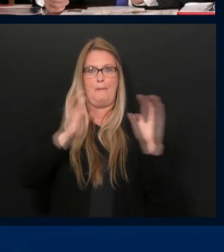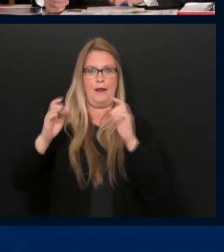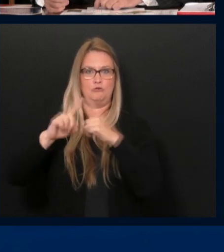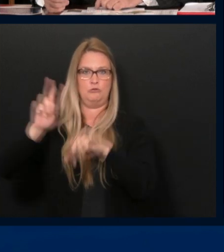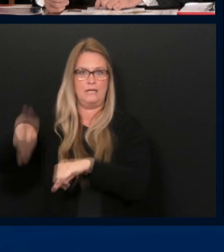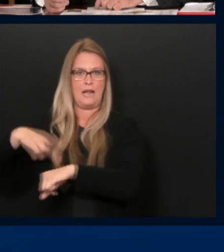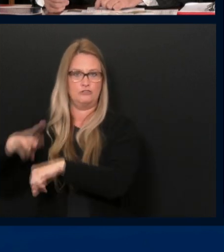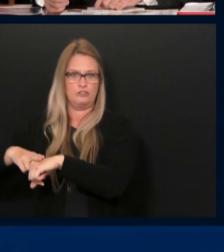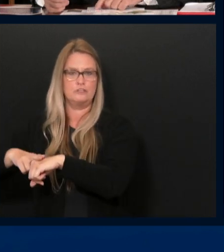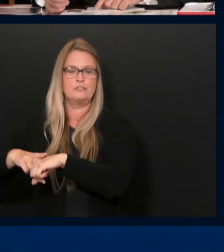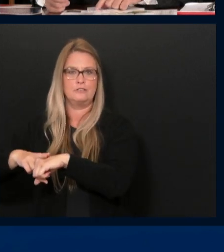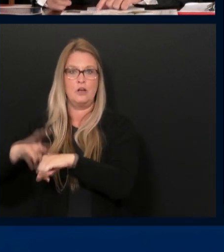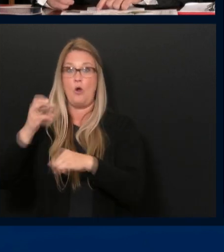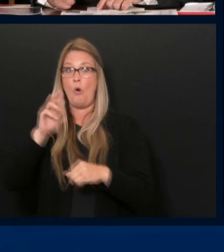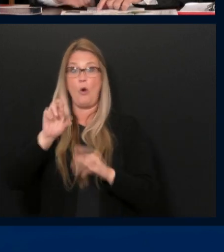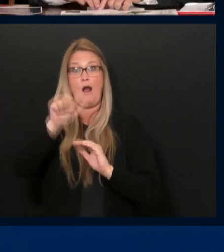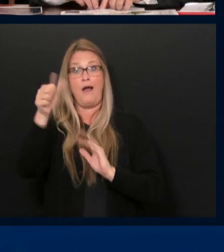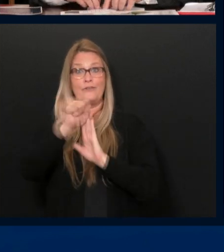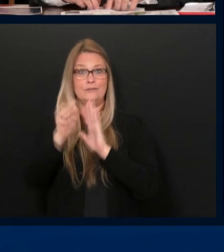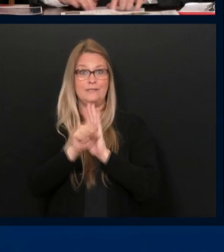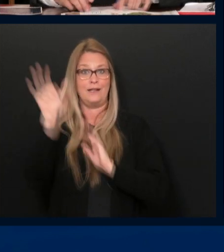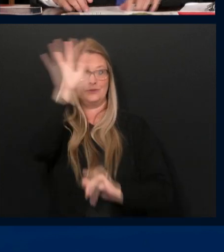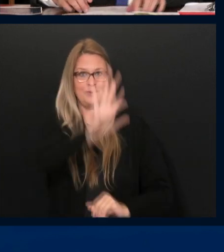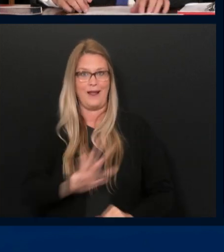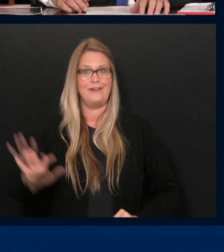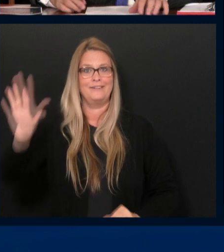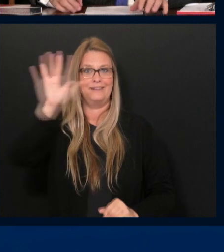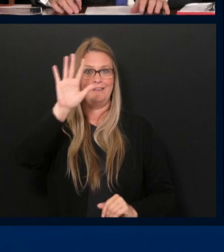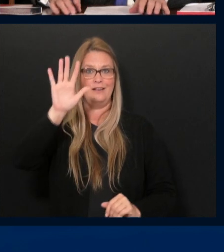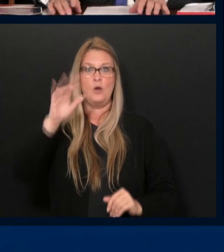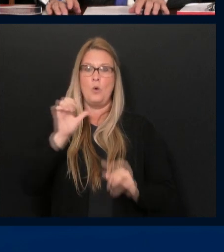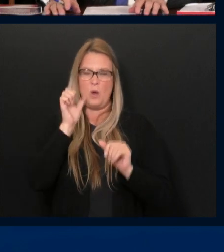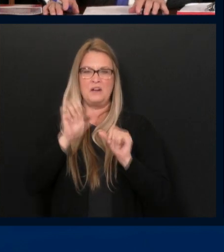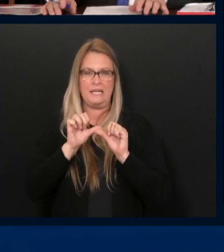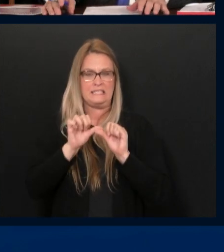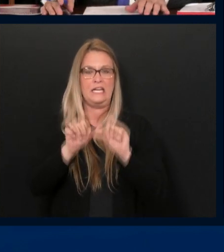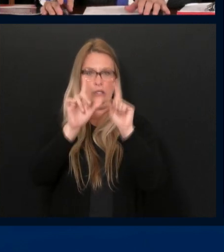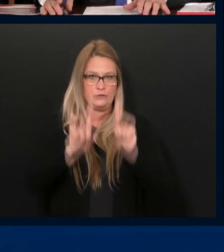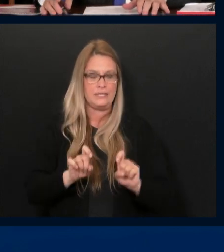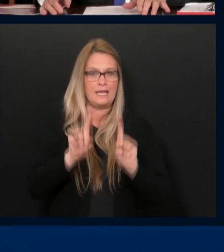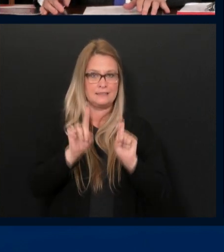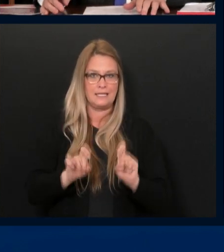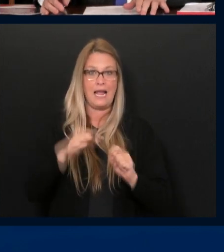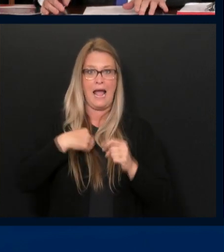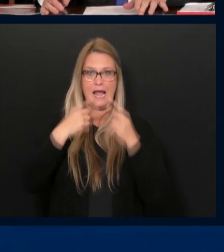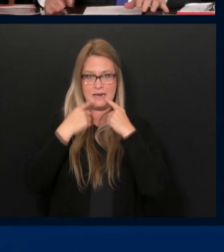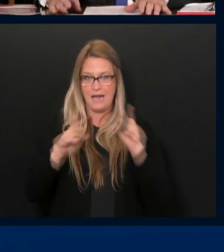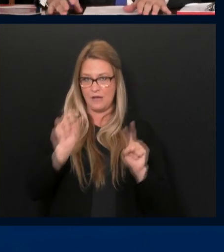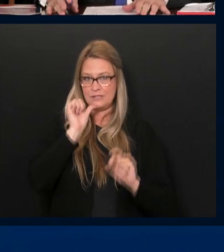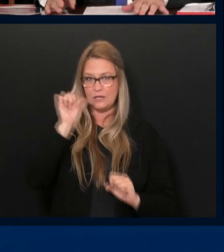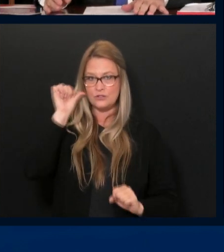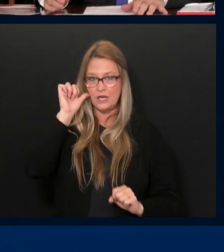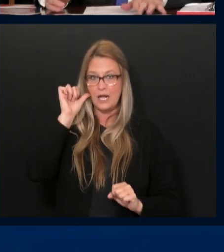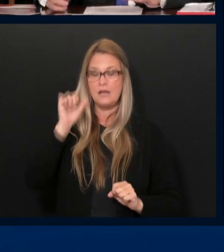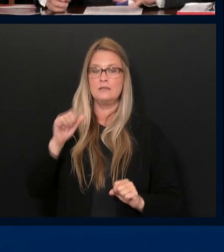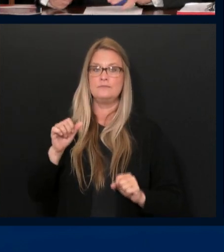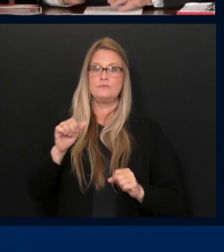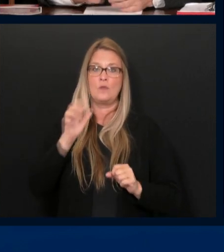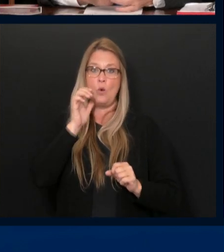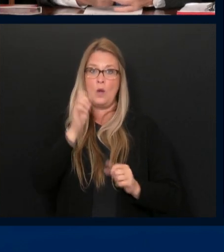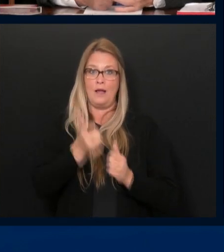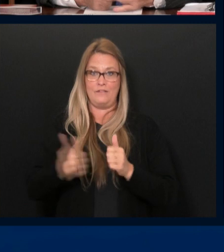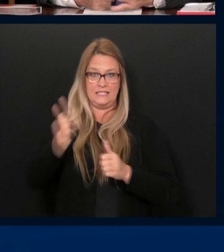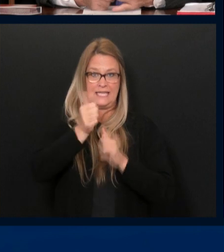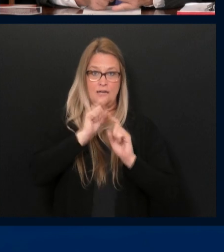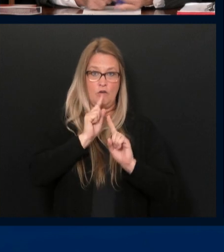of our surrounding states. We're going to continue to do so. We announced yesterday that we're putting out an order to